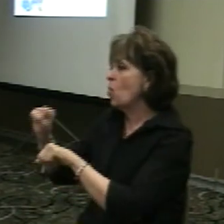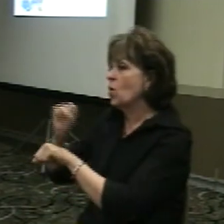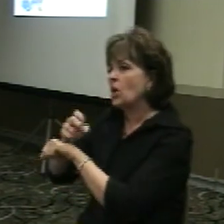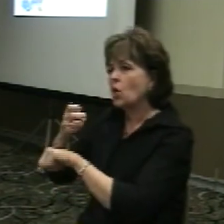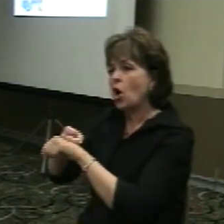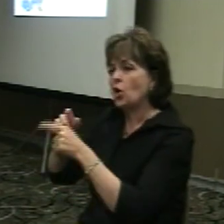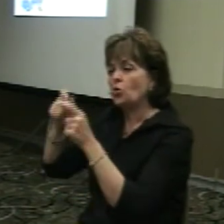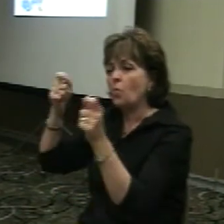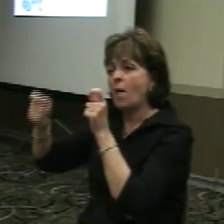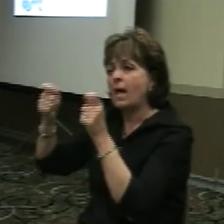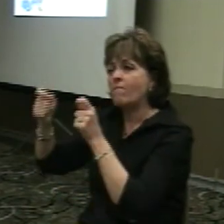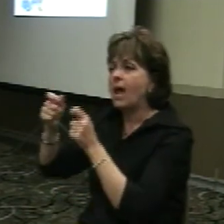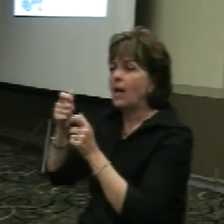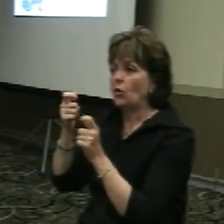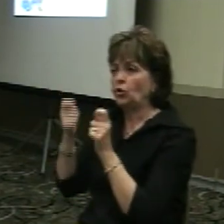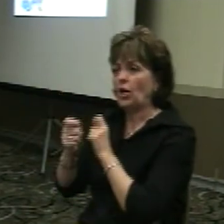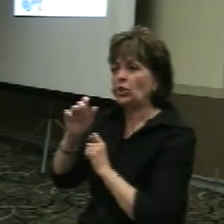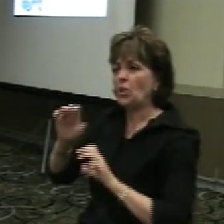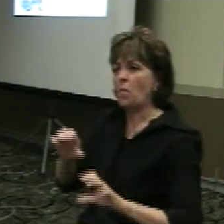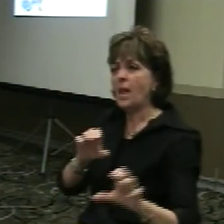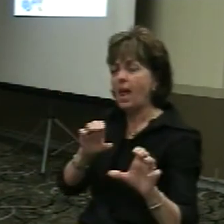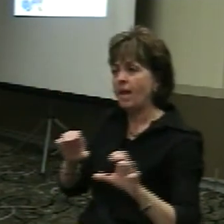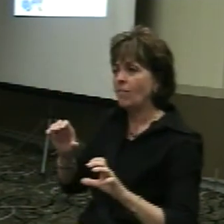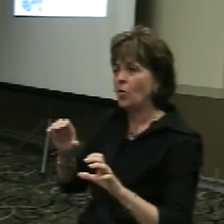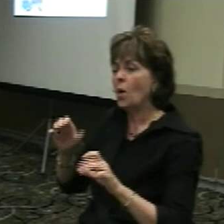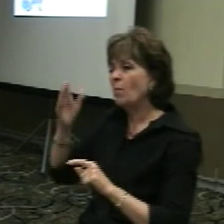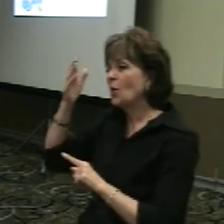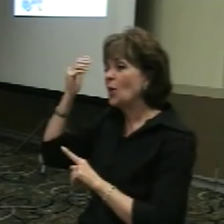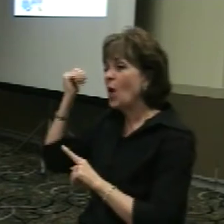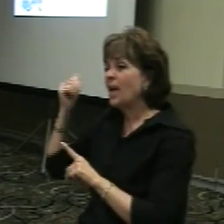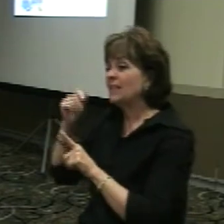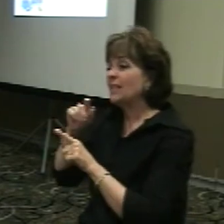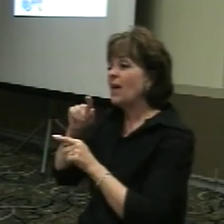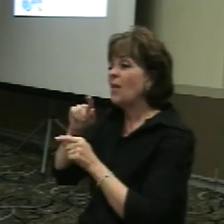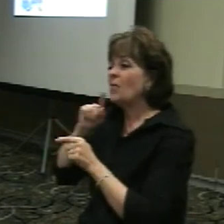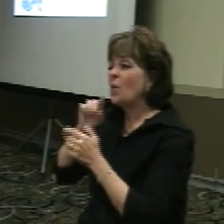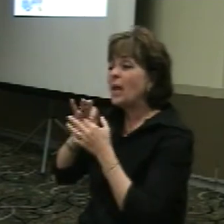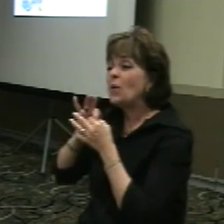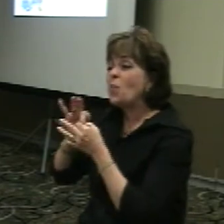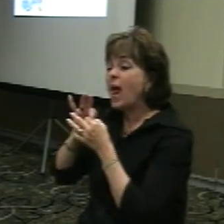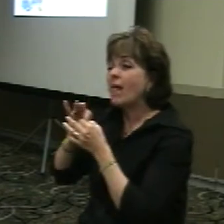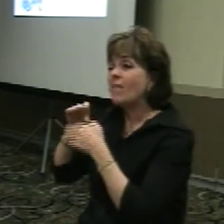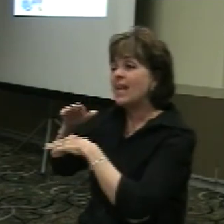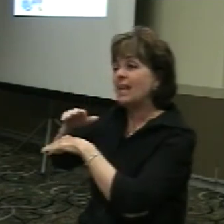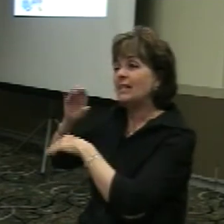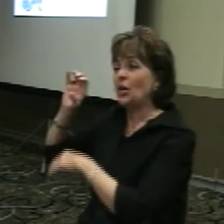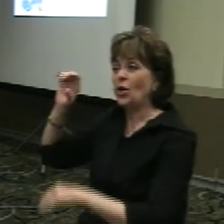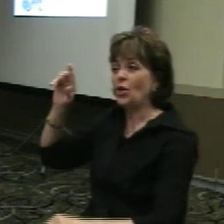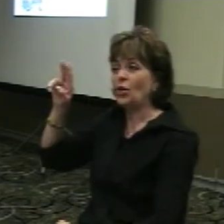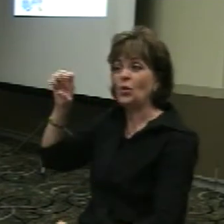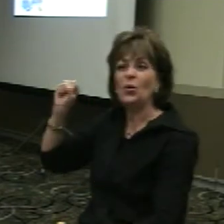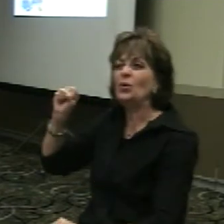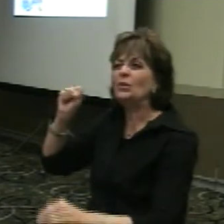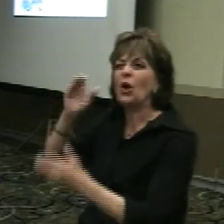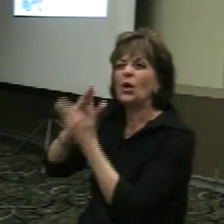hard to try to modify or change the behavior because the really relevant clues lie elsewhere. Mm-hmm.